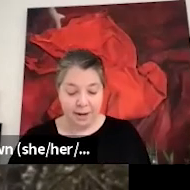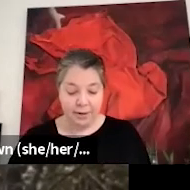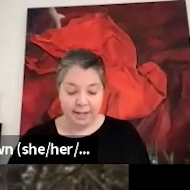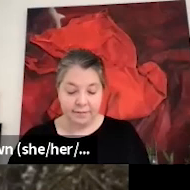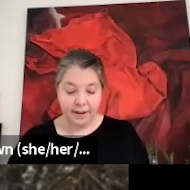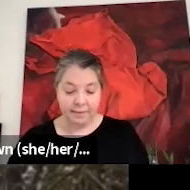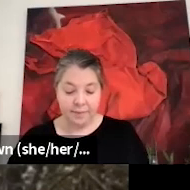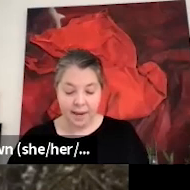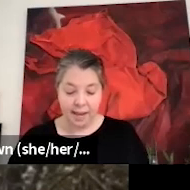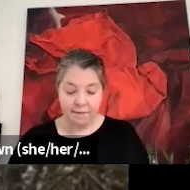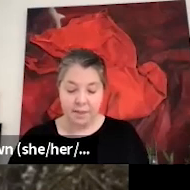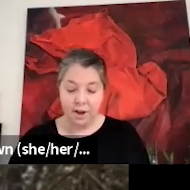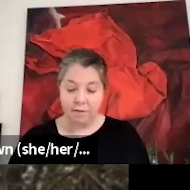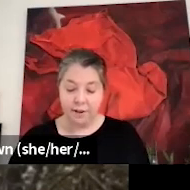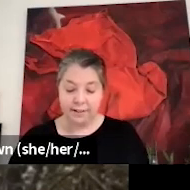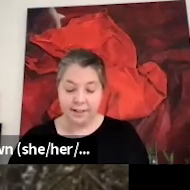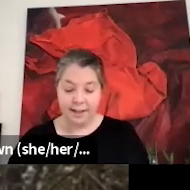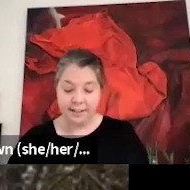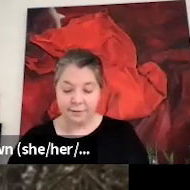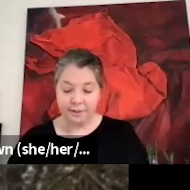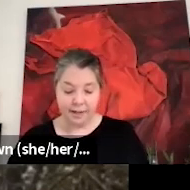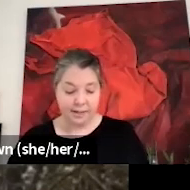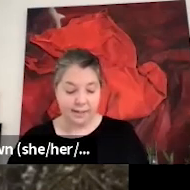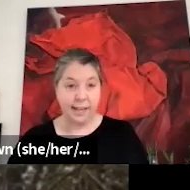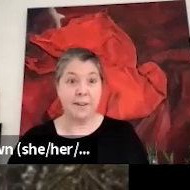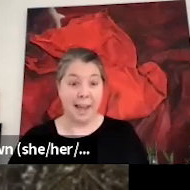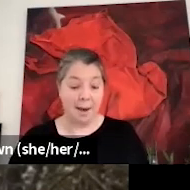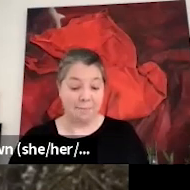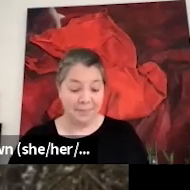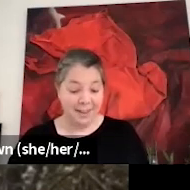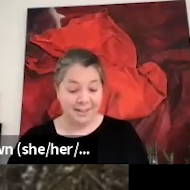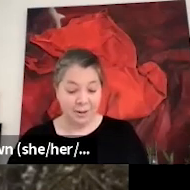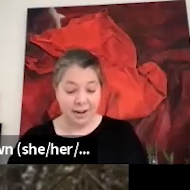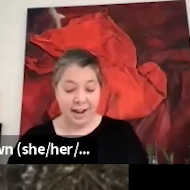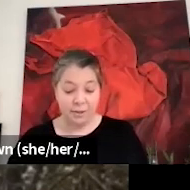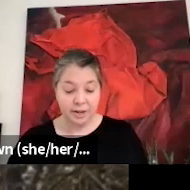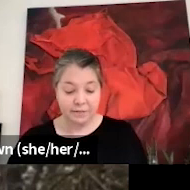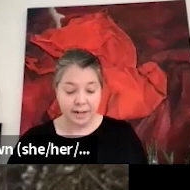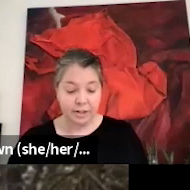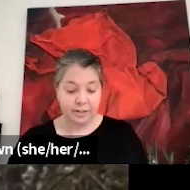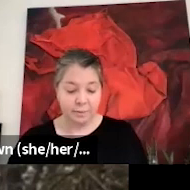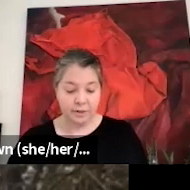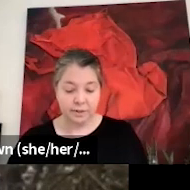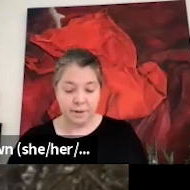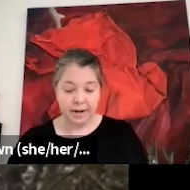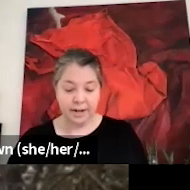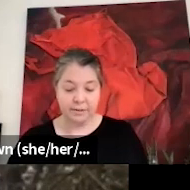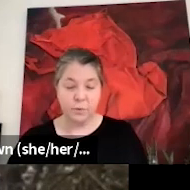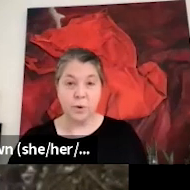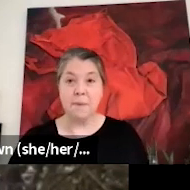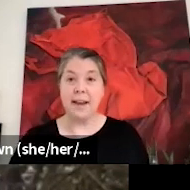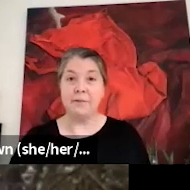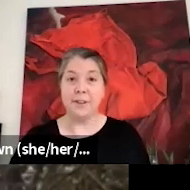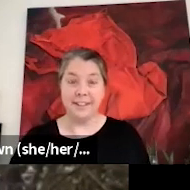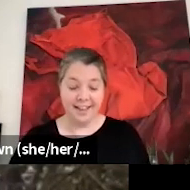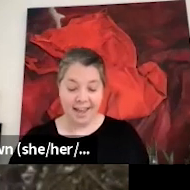sparked my creativity and gave me the confidence to think differently, to give a damn, to create outdoor adventures that reduced barriers,